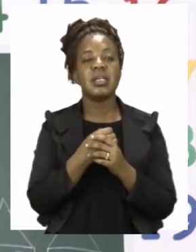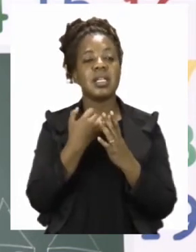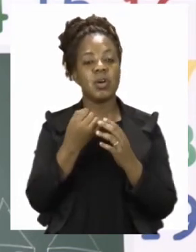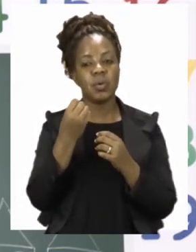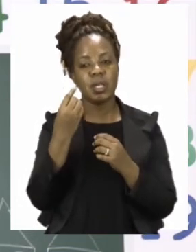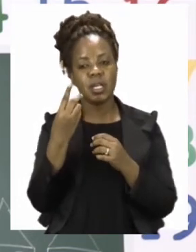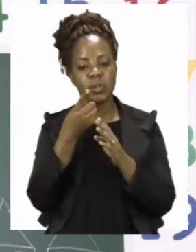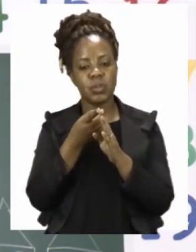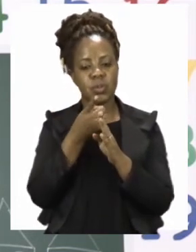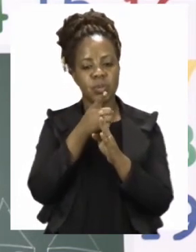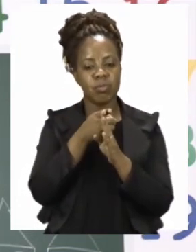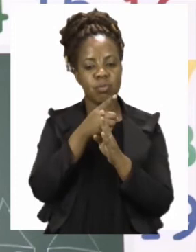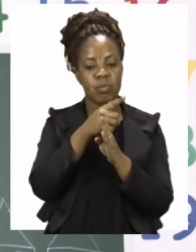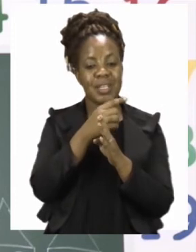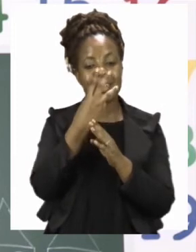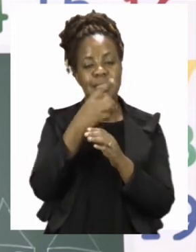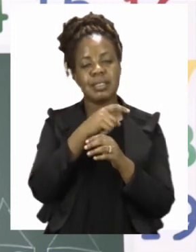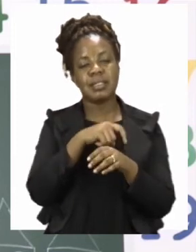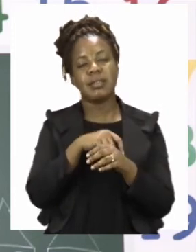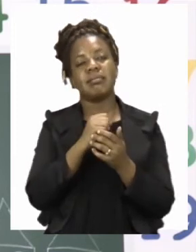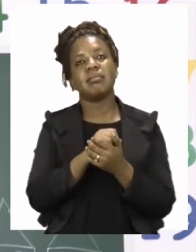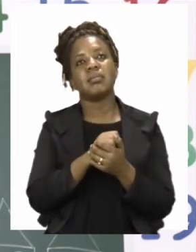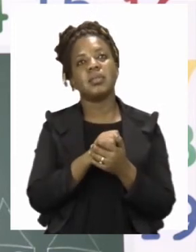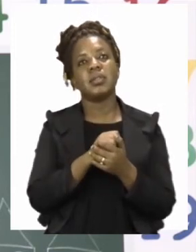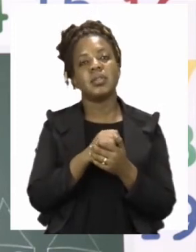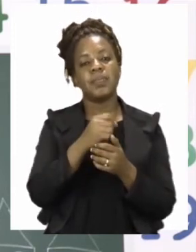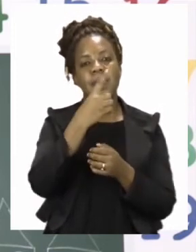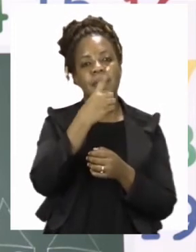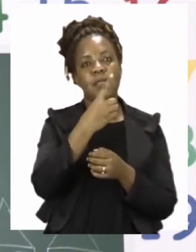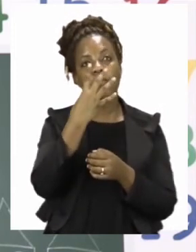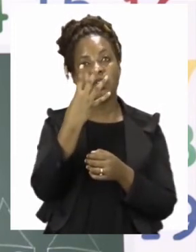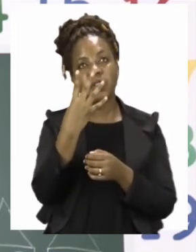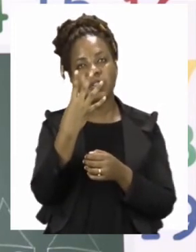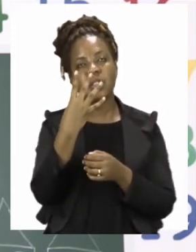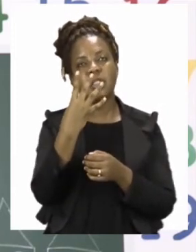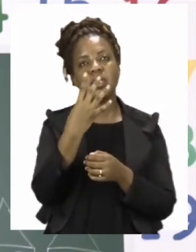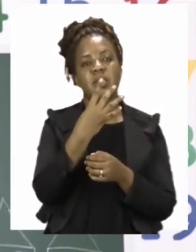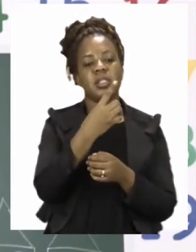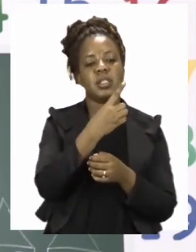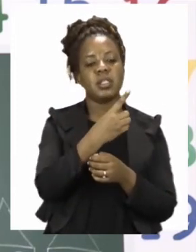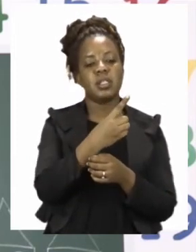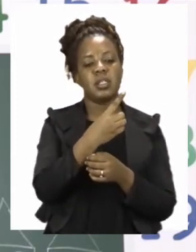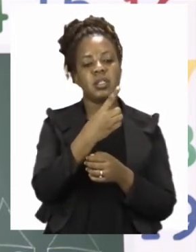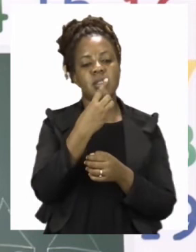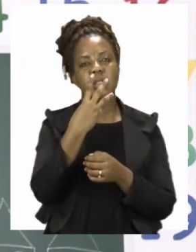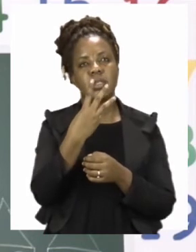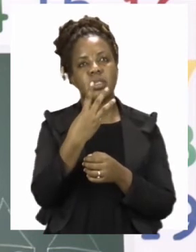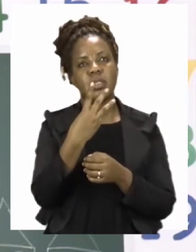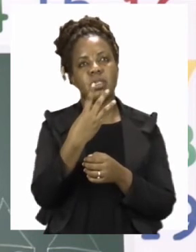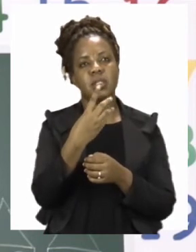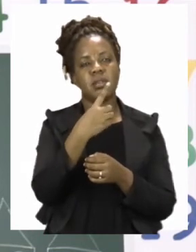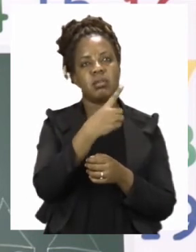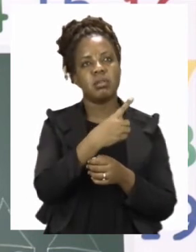12, 13, 14, 15, 16, 17, 18. So